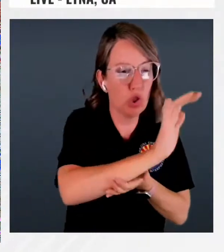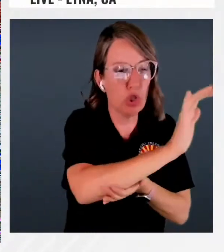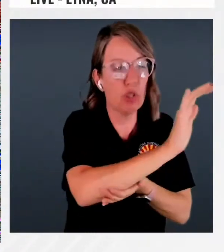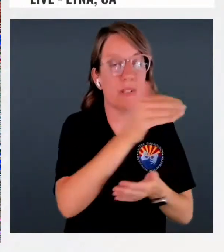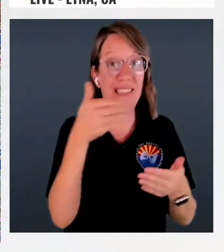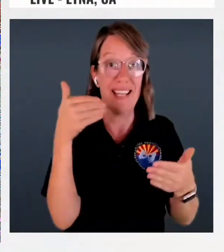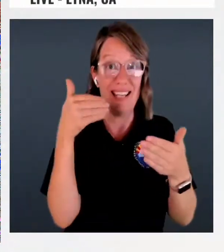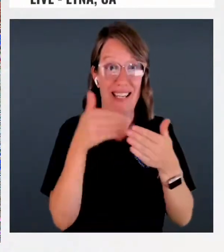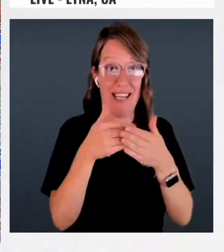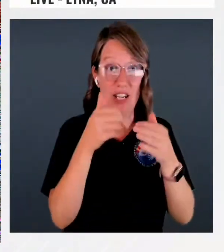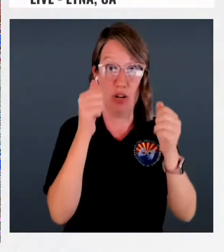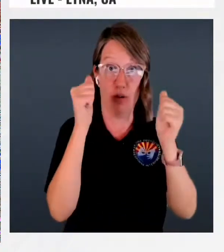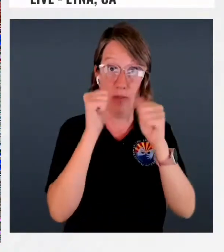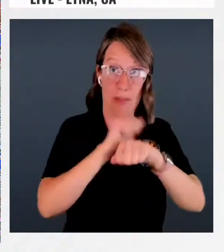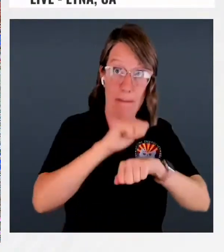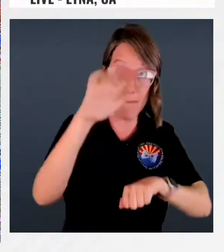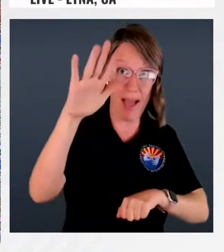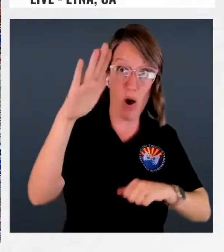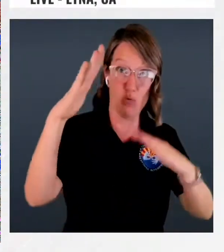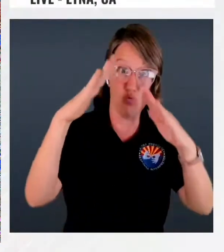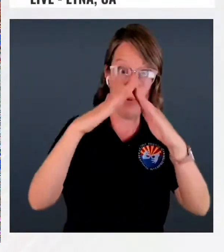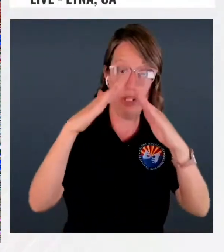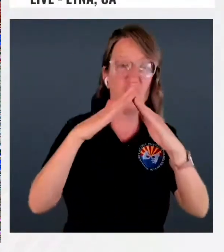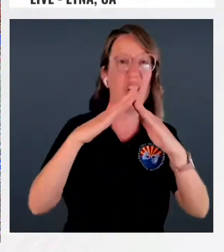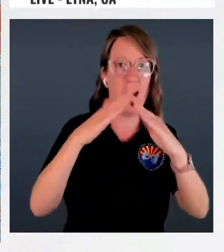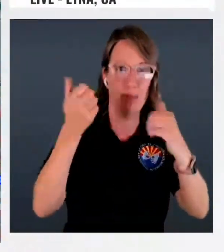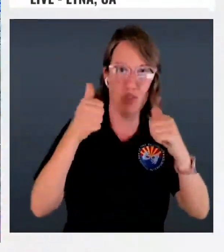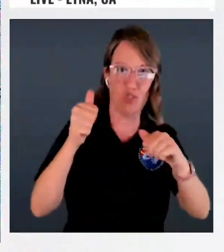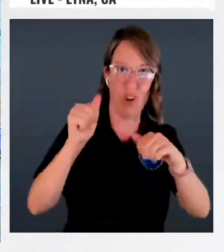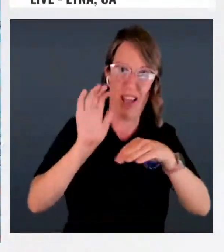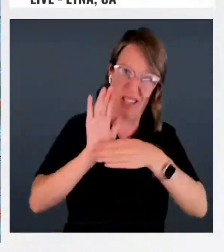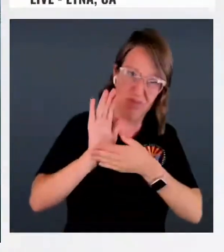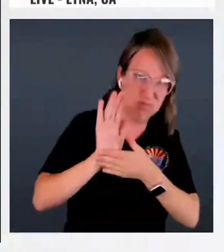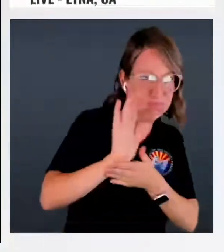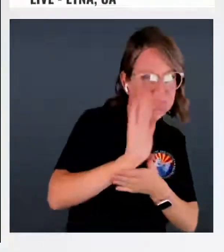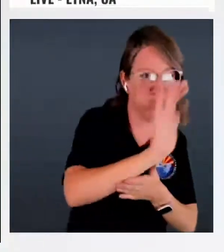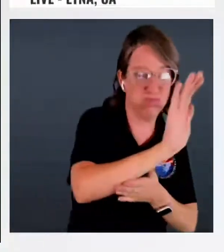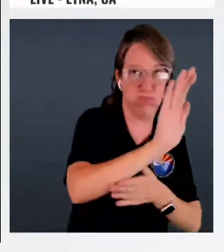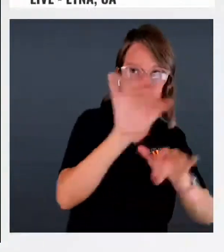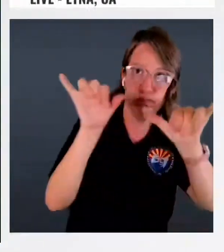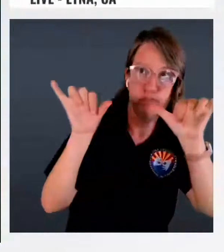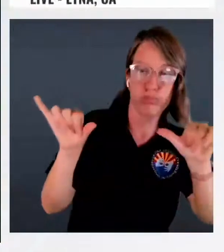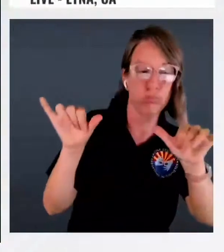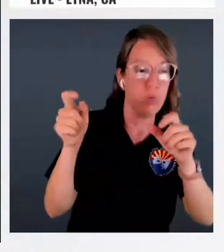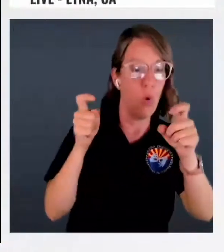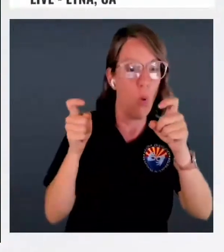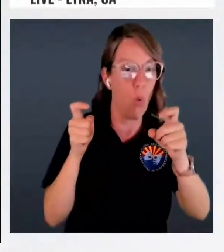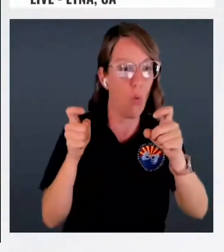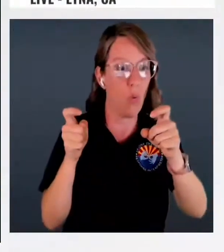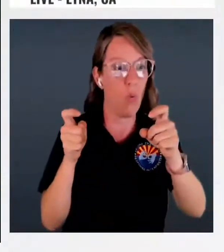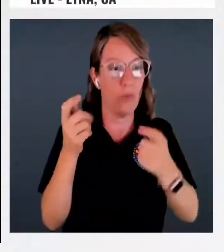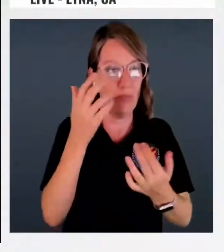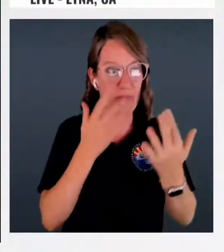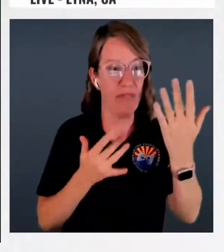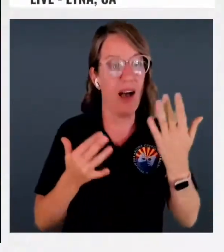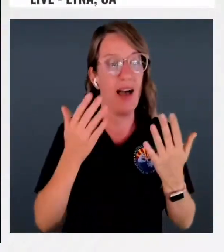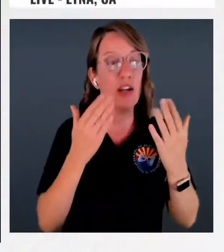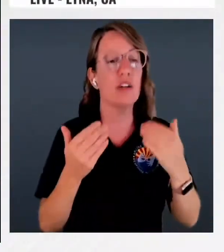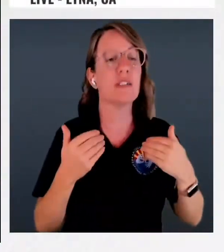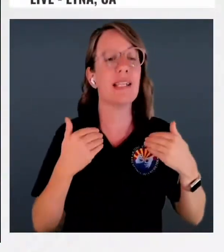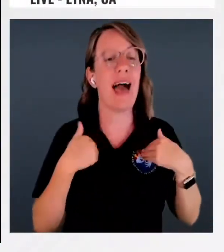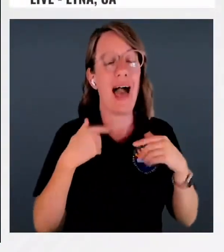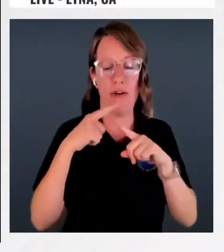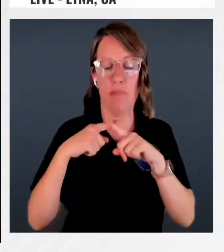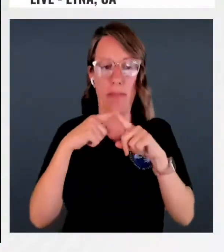fires. And then we have some other contingency lines. Road, anything that says R is where